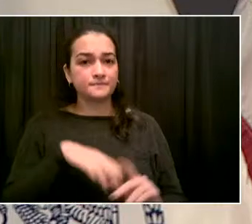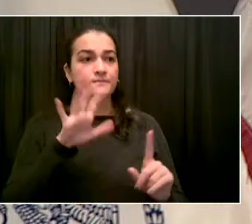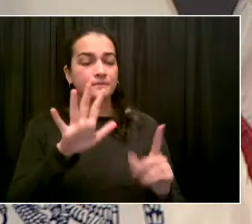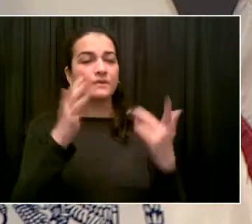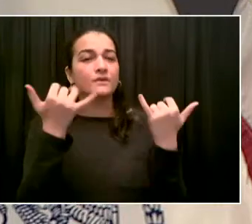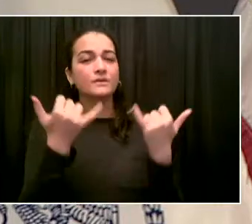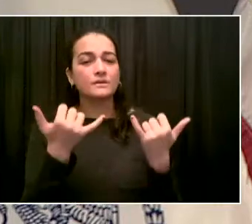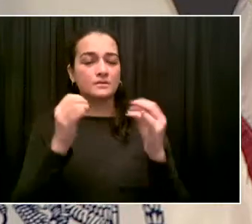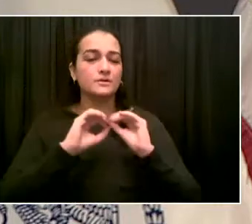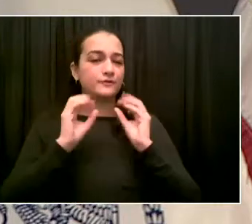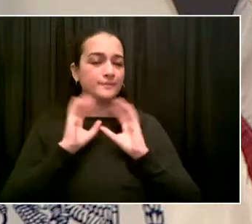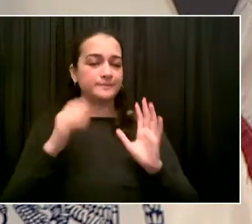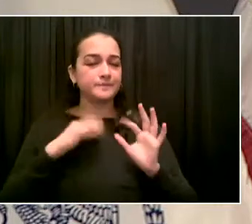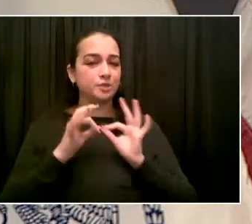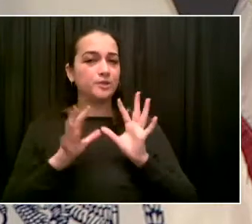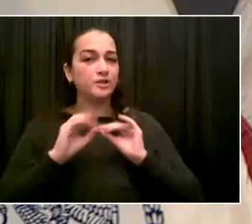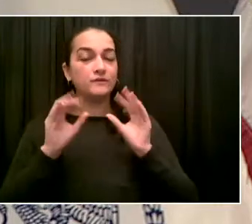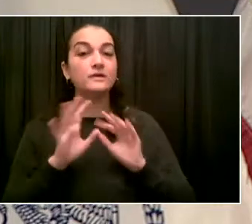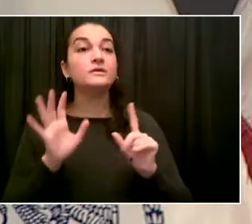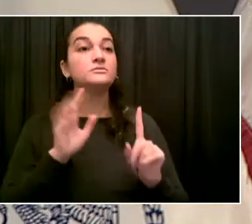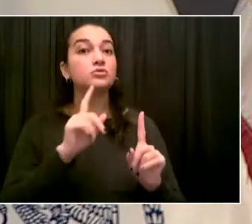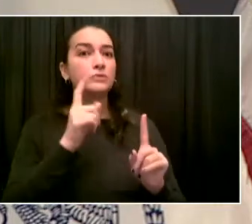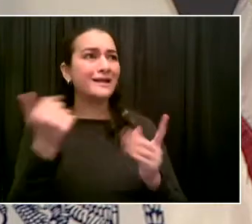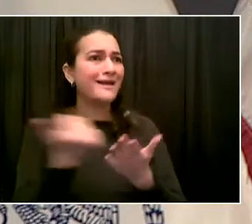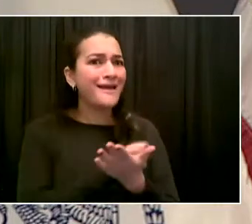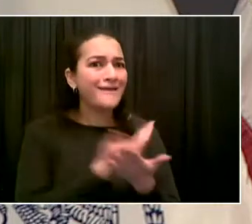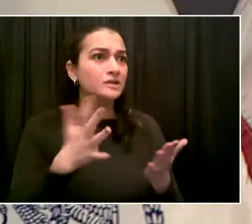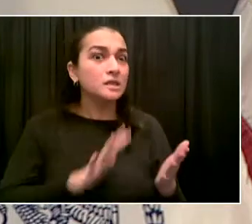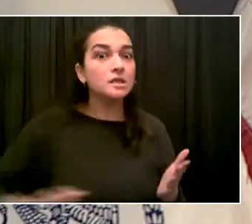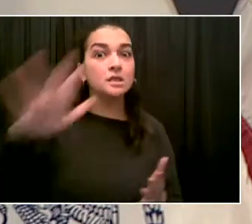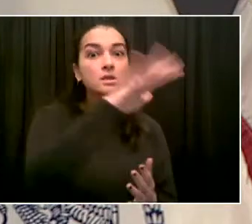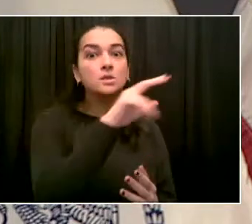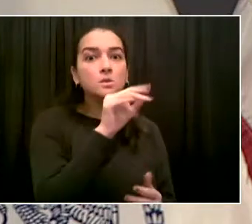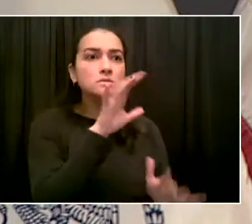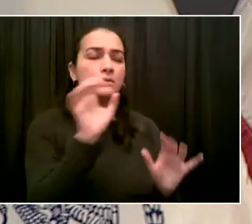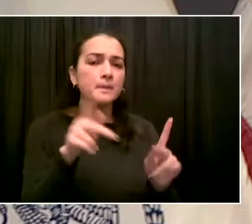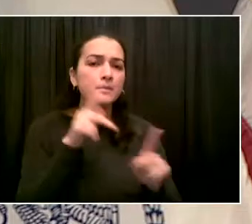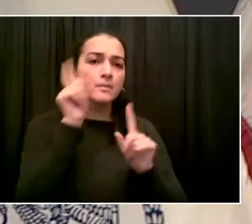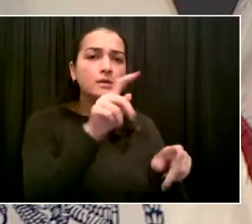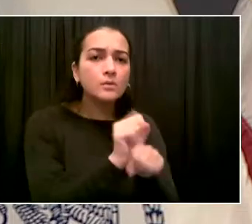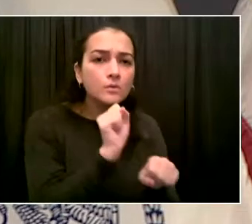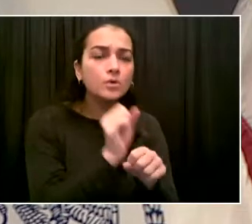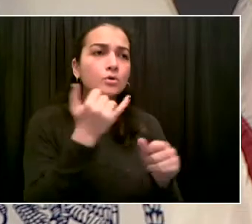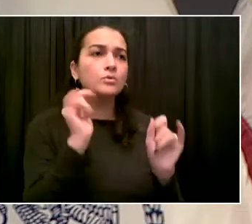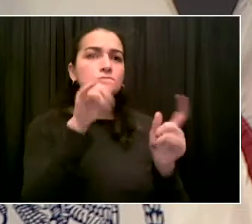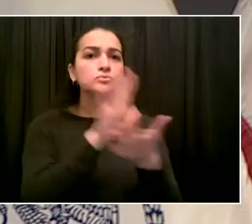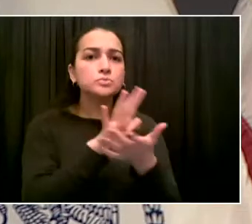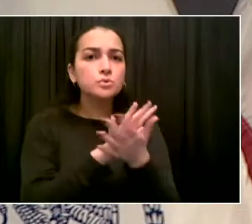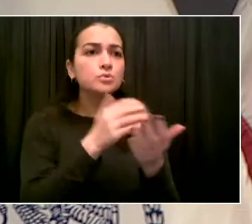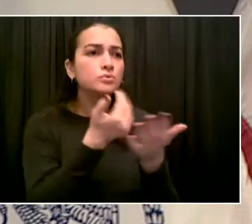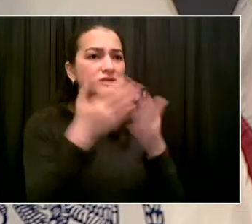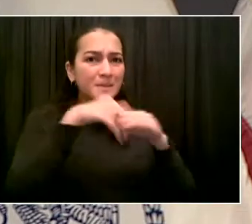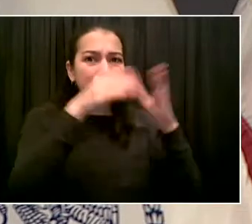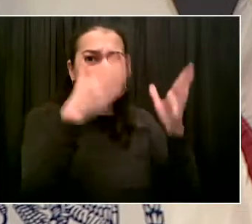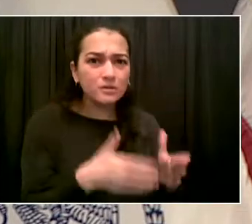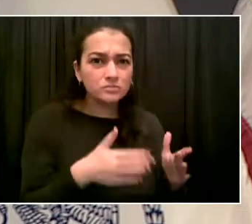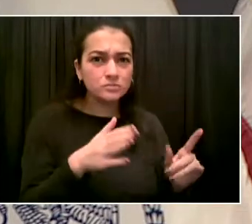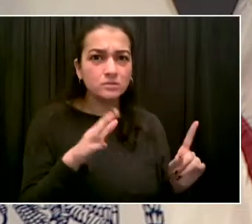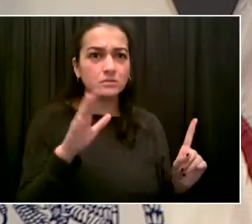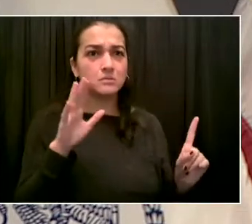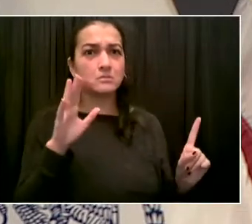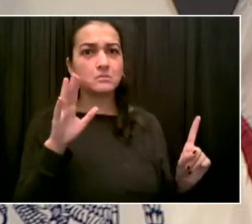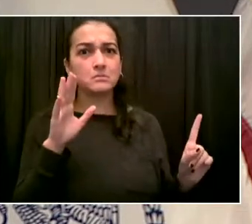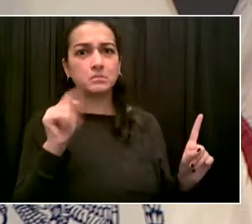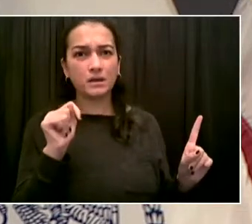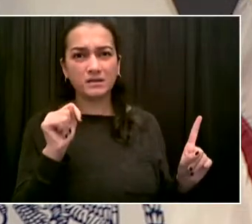it that people are not confident enough to sort of go back to normal in that setting? What is your take? No, I don't feel, that's a